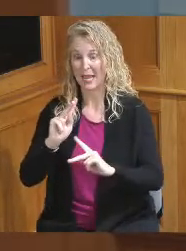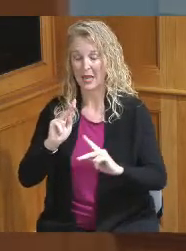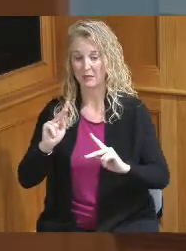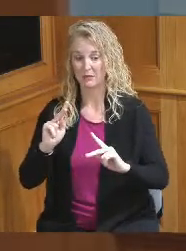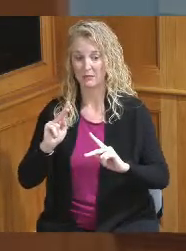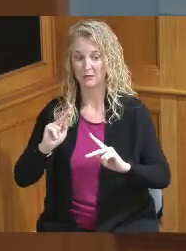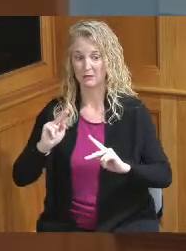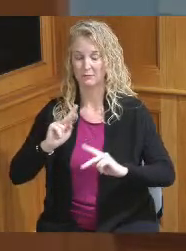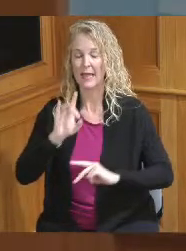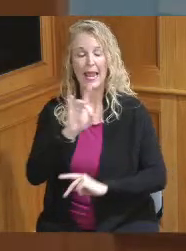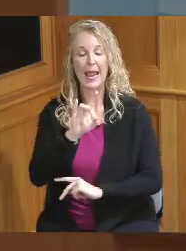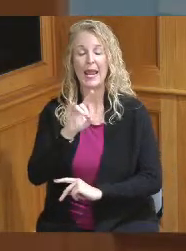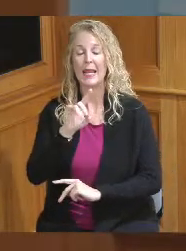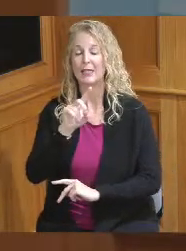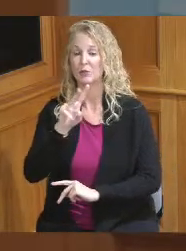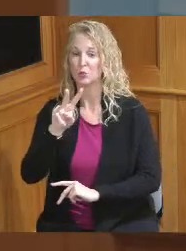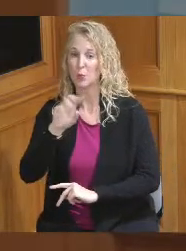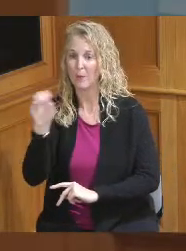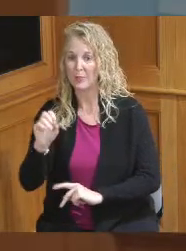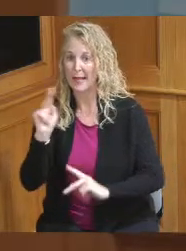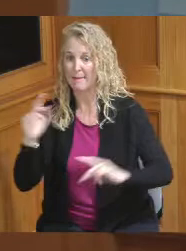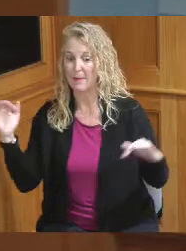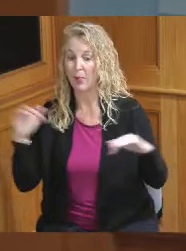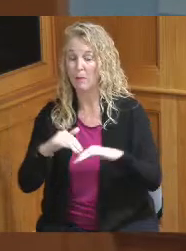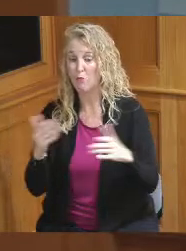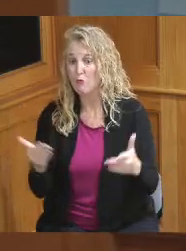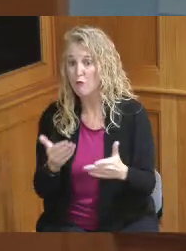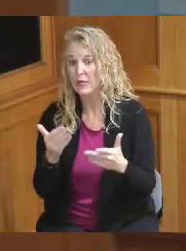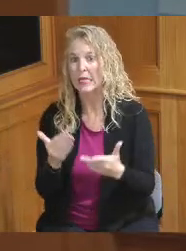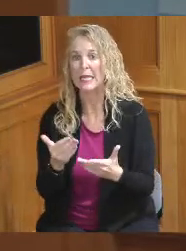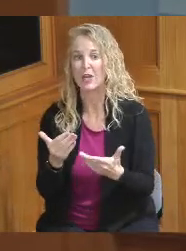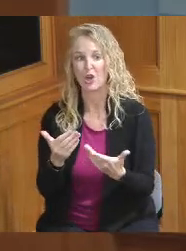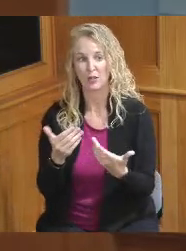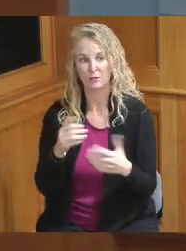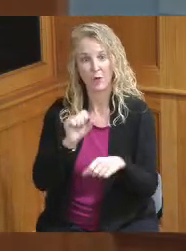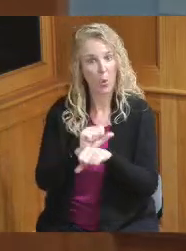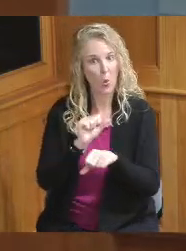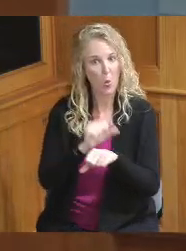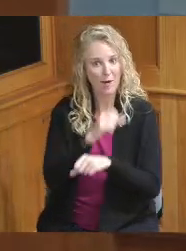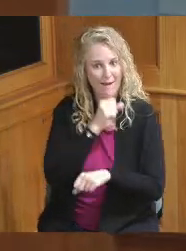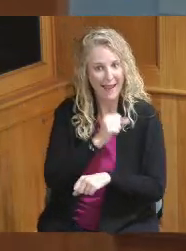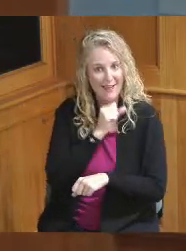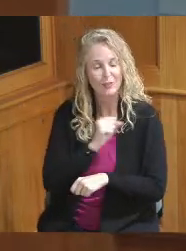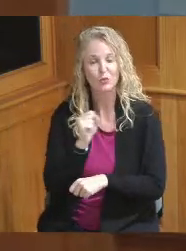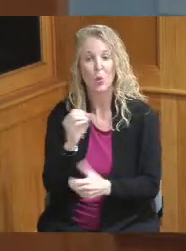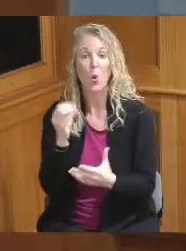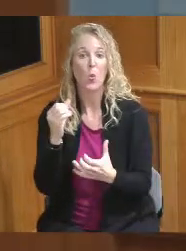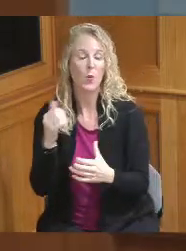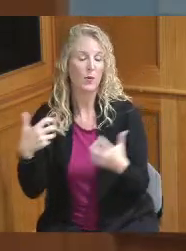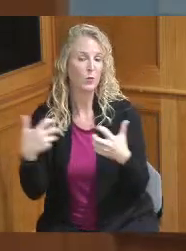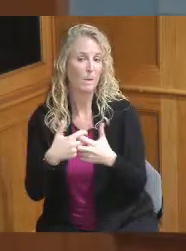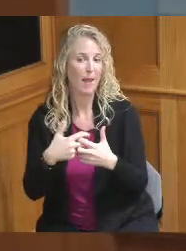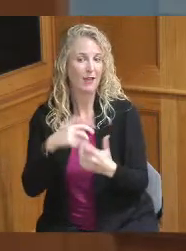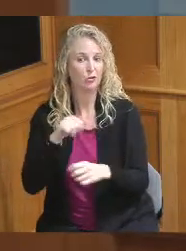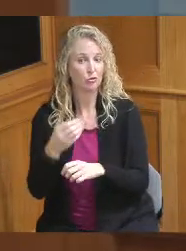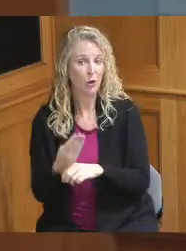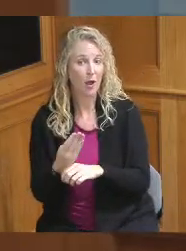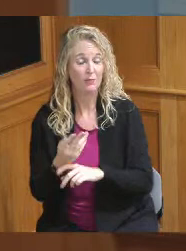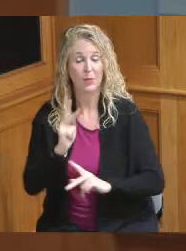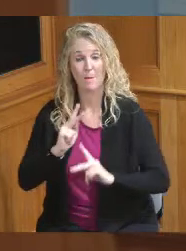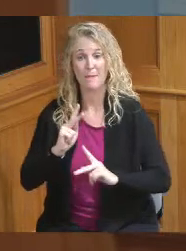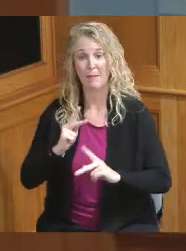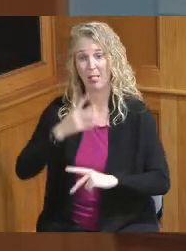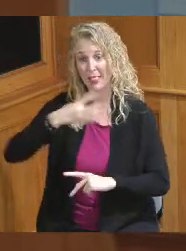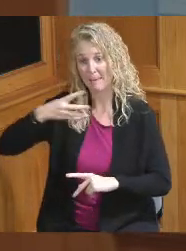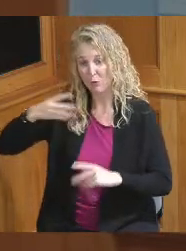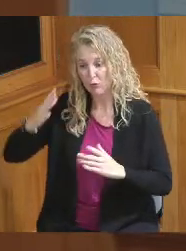shortage of resources here, but it's about making those resources visible and accessible to the community members. And 48% of immigrants who have a bachelor's degree or